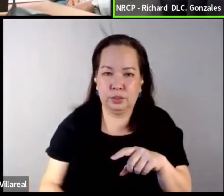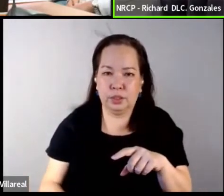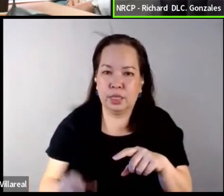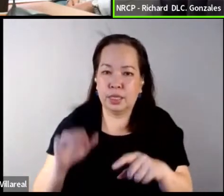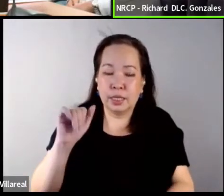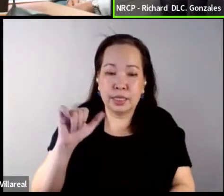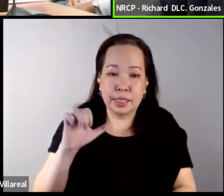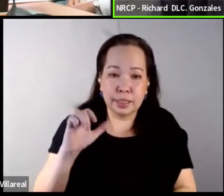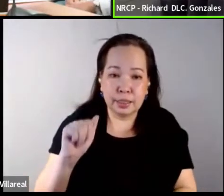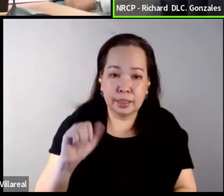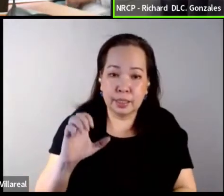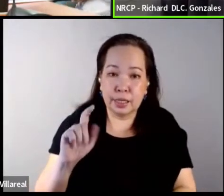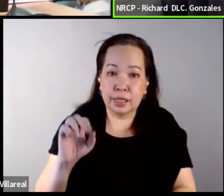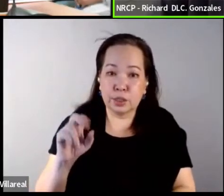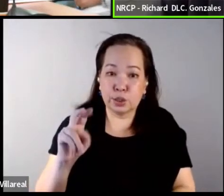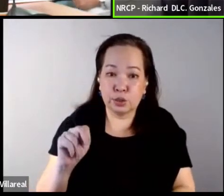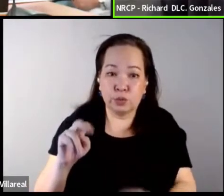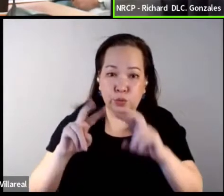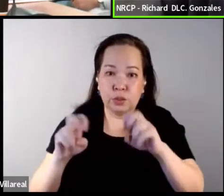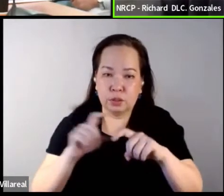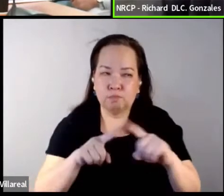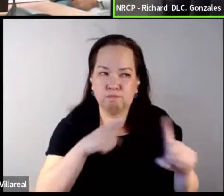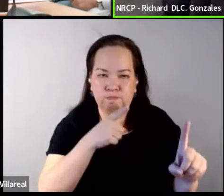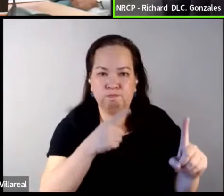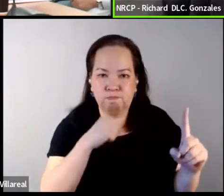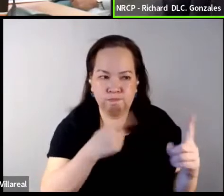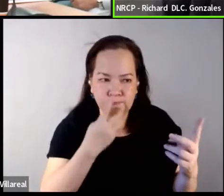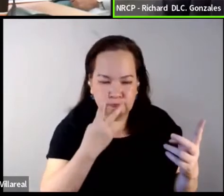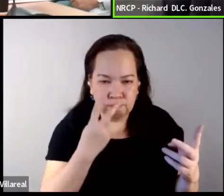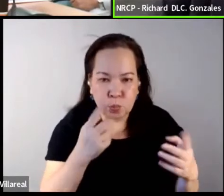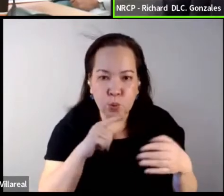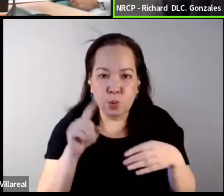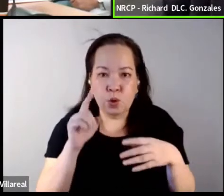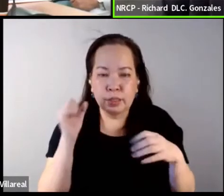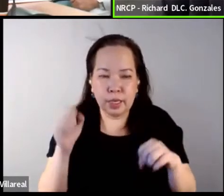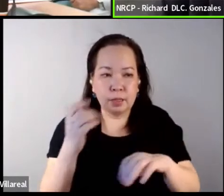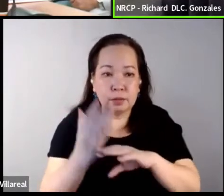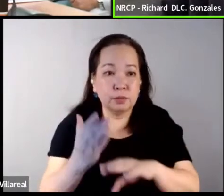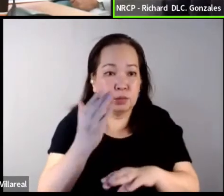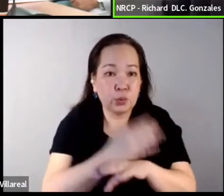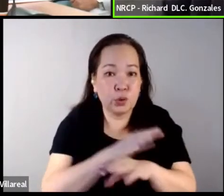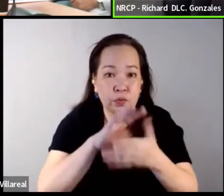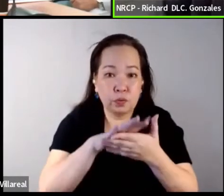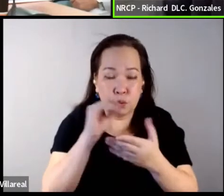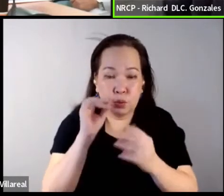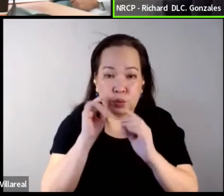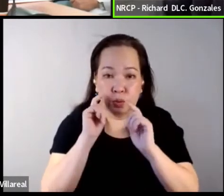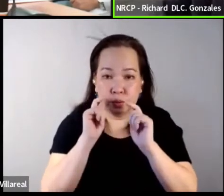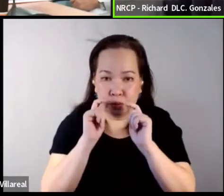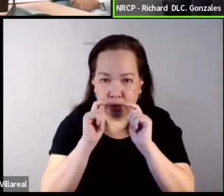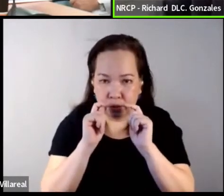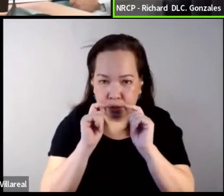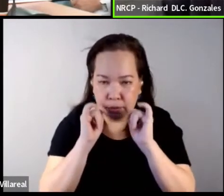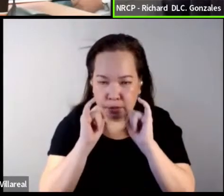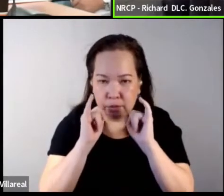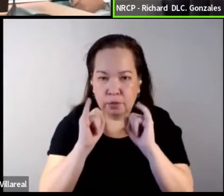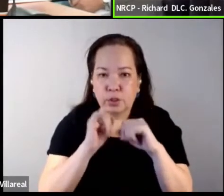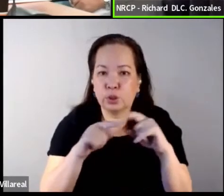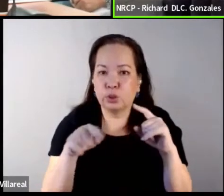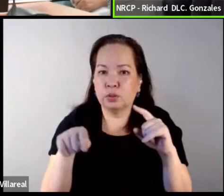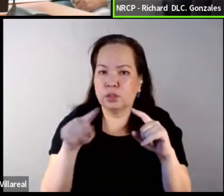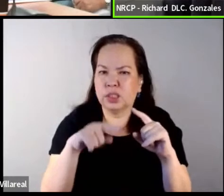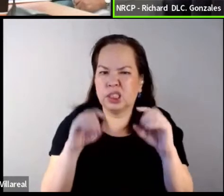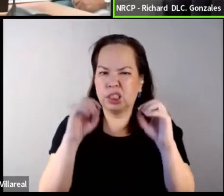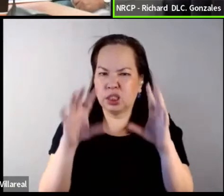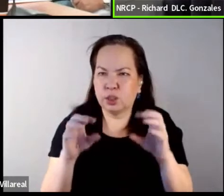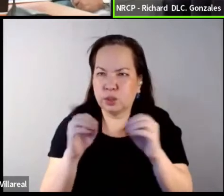powerful and robust tool for improving learning instruction. Hence, teachers must be encouraged to conduct more